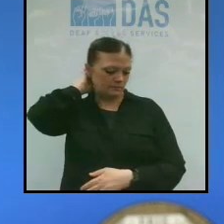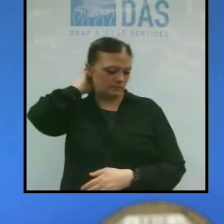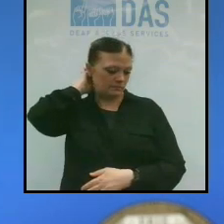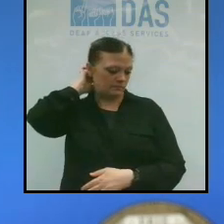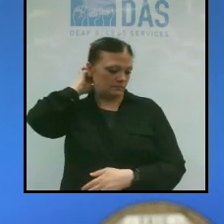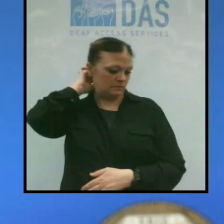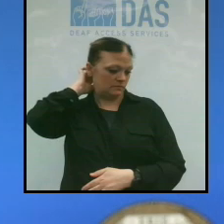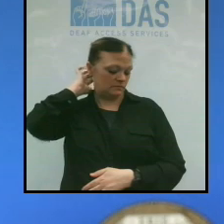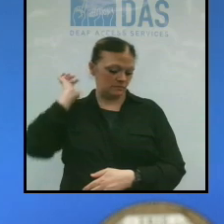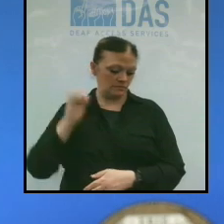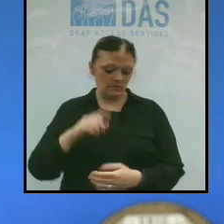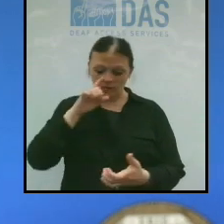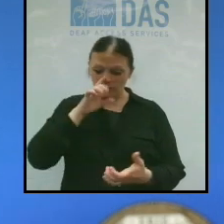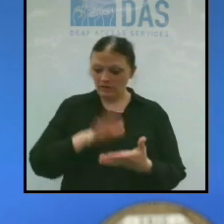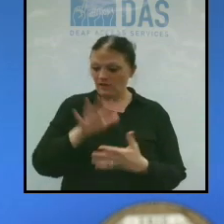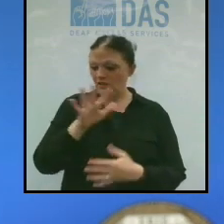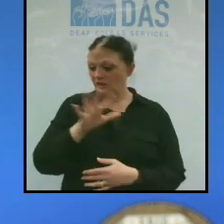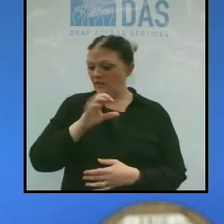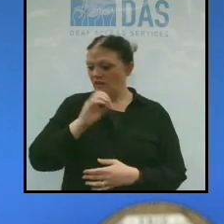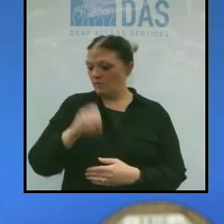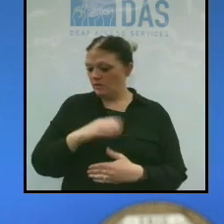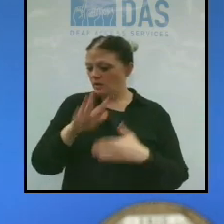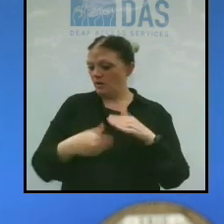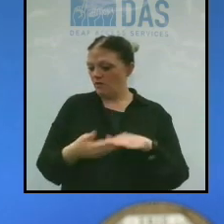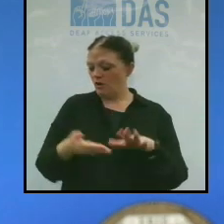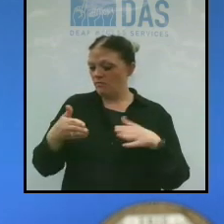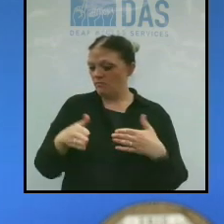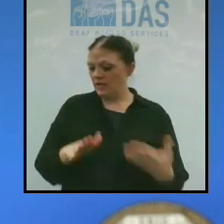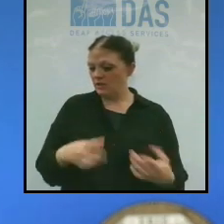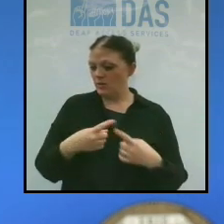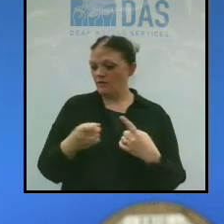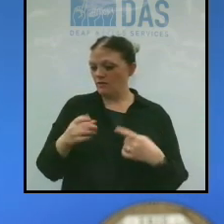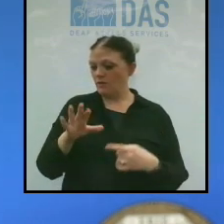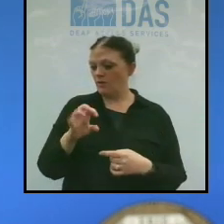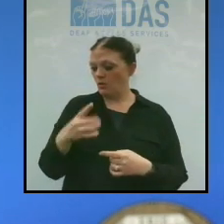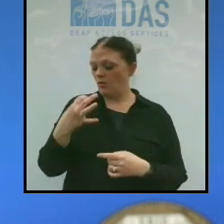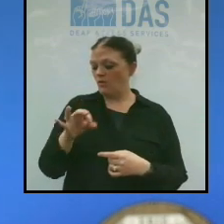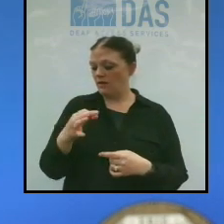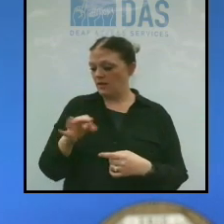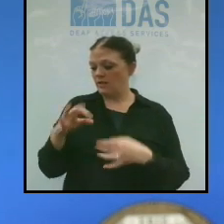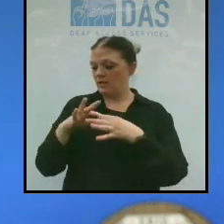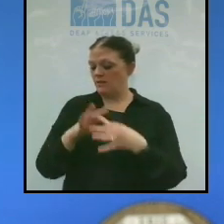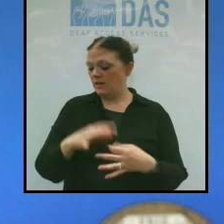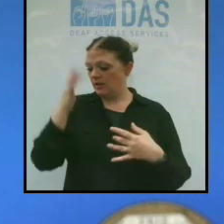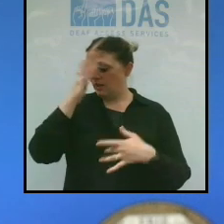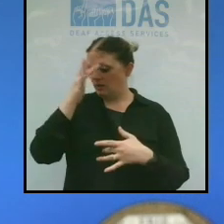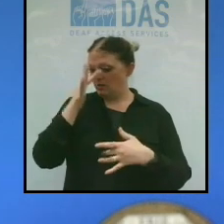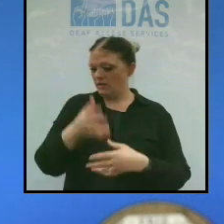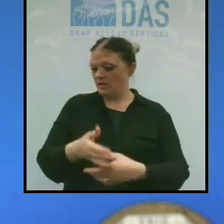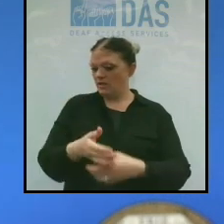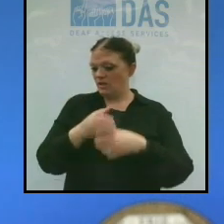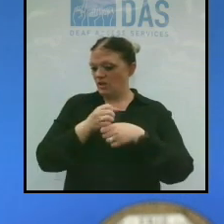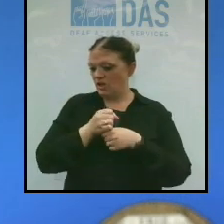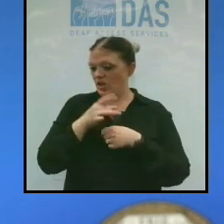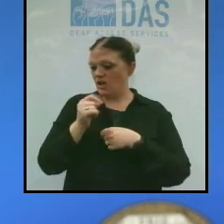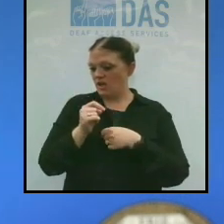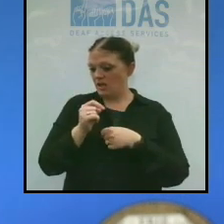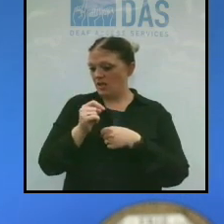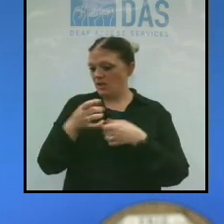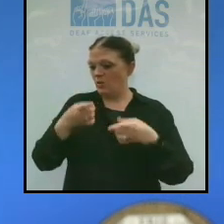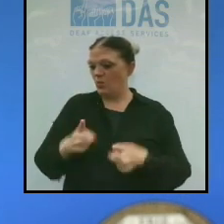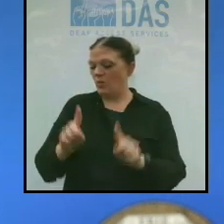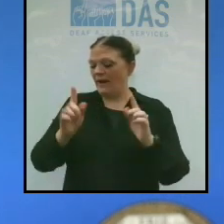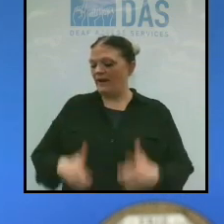So the belief is that 55% of all of those that have passed away from a COVID-related illness acquired this virus while